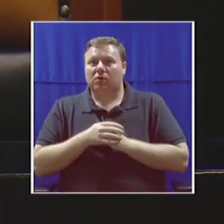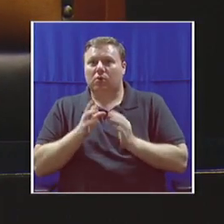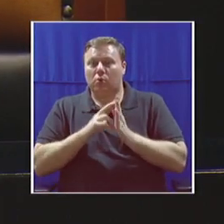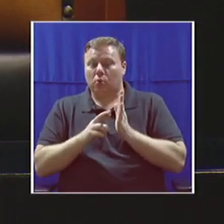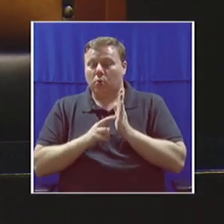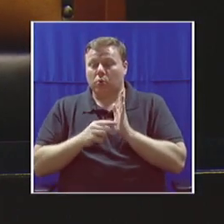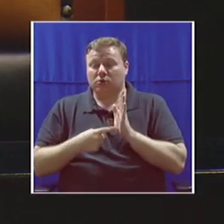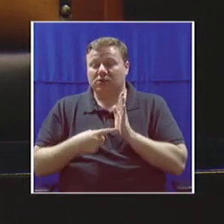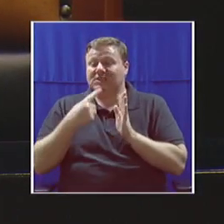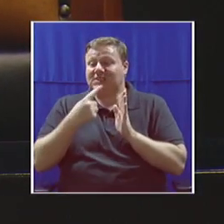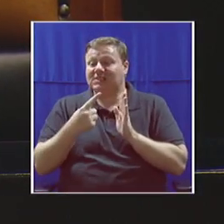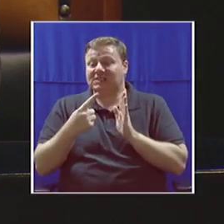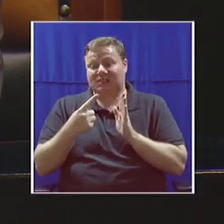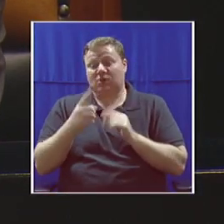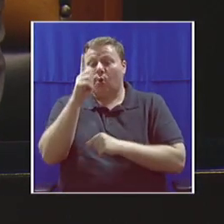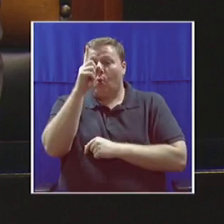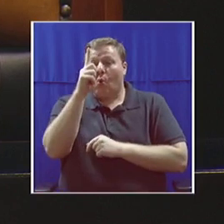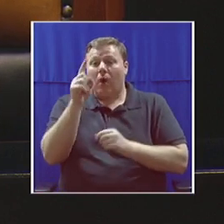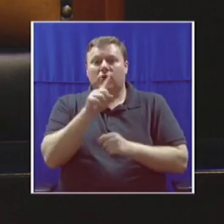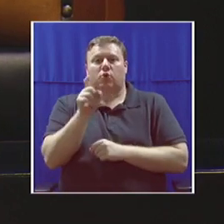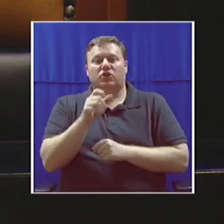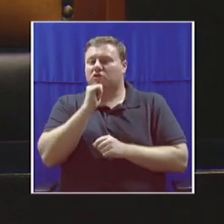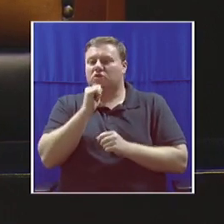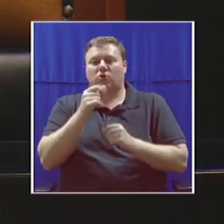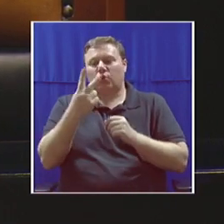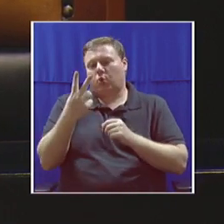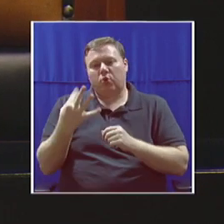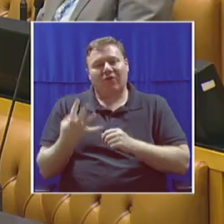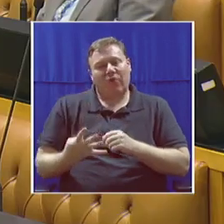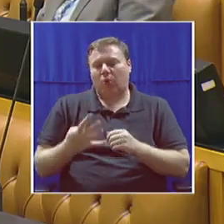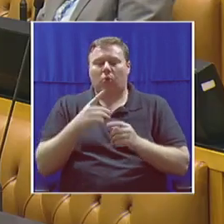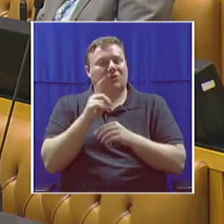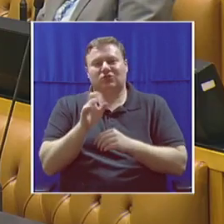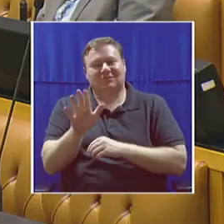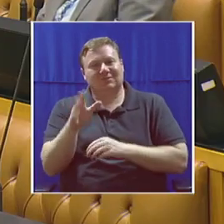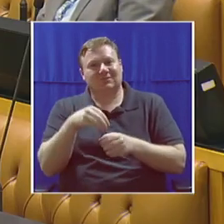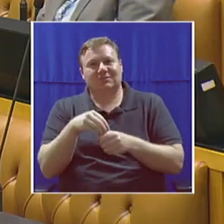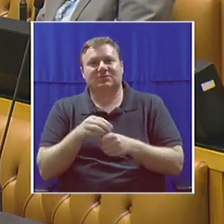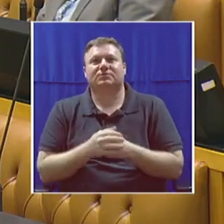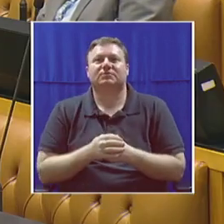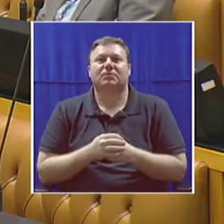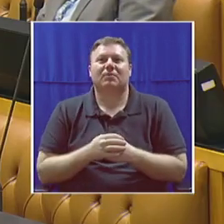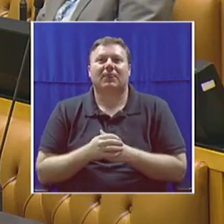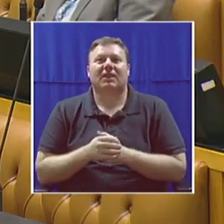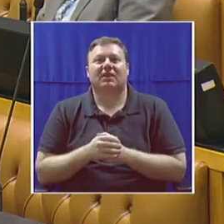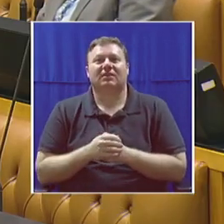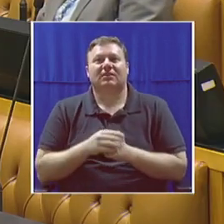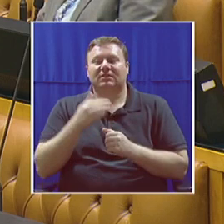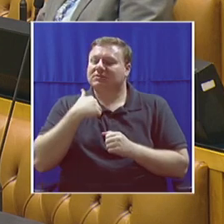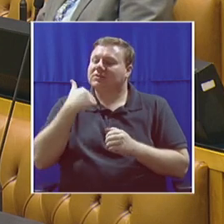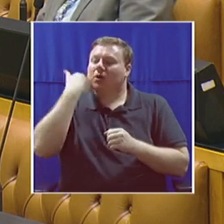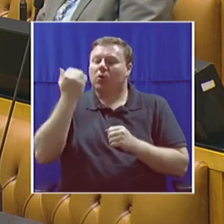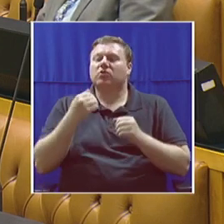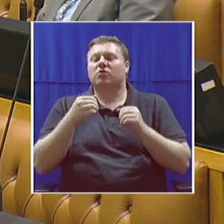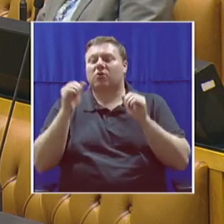of one question and not multiple questions honorable Minister now I wanted to confirm to The Honorable member